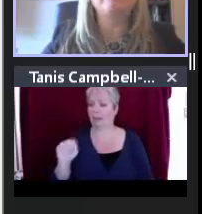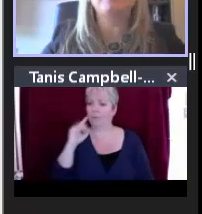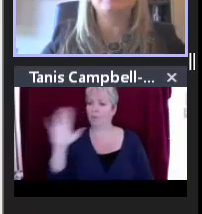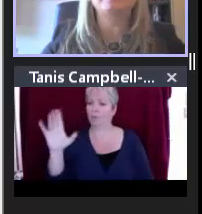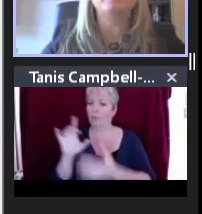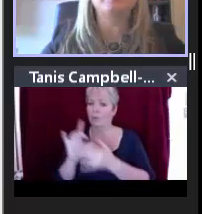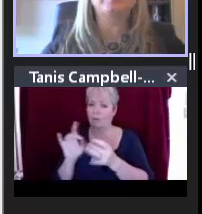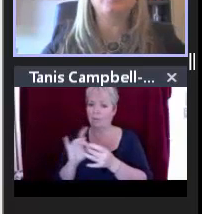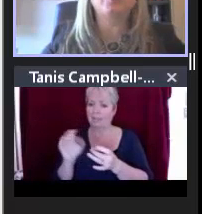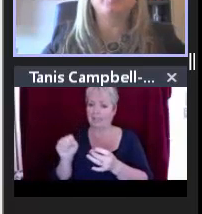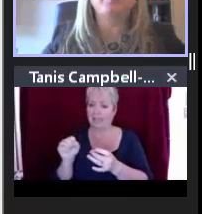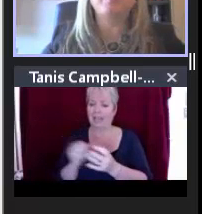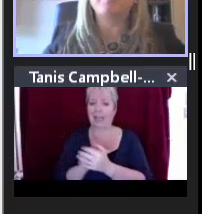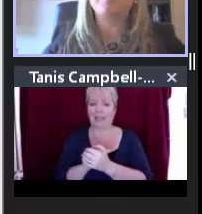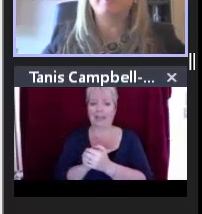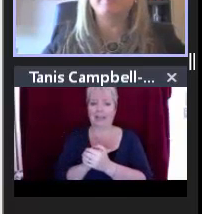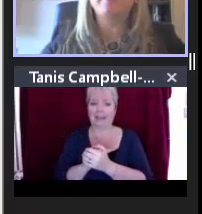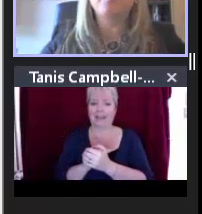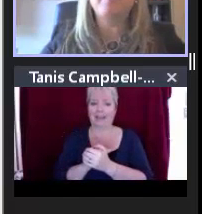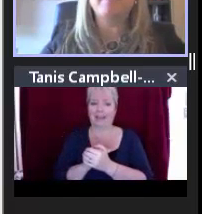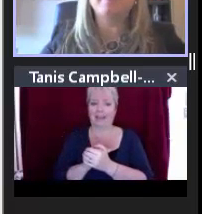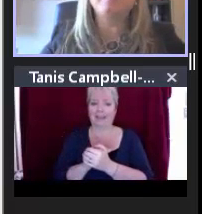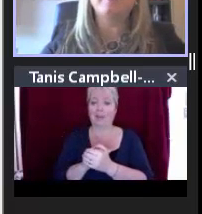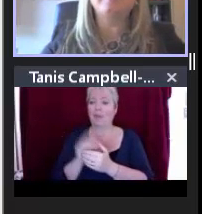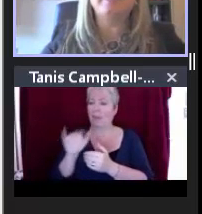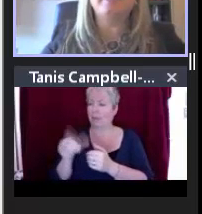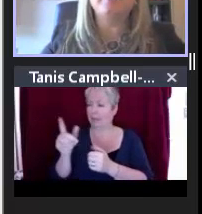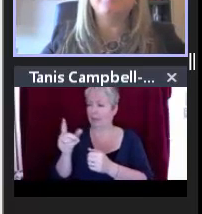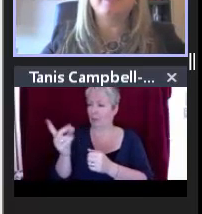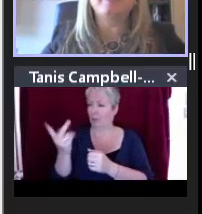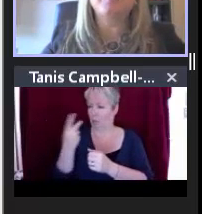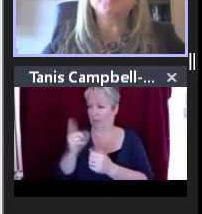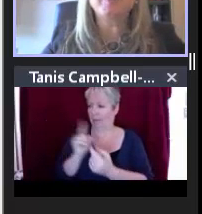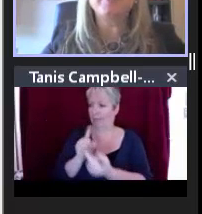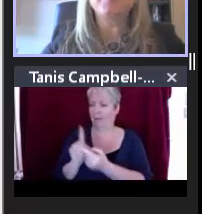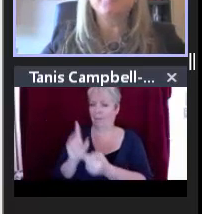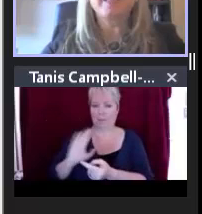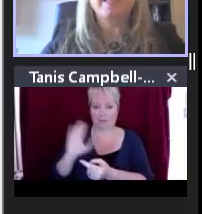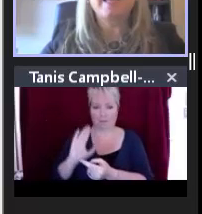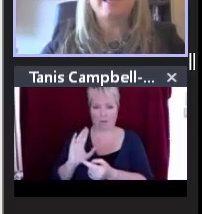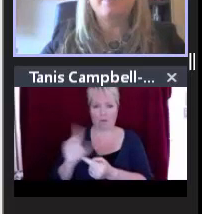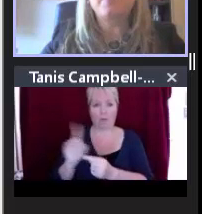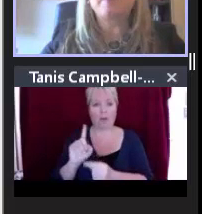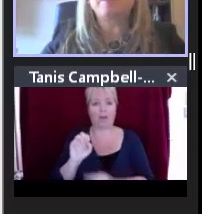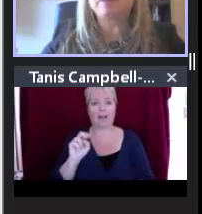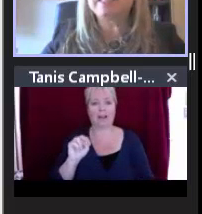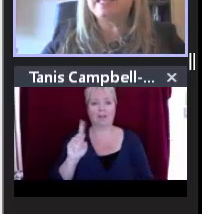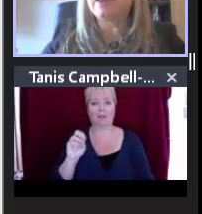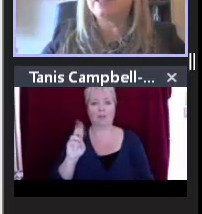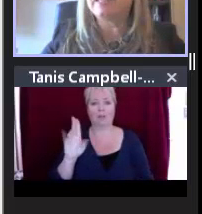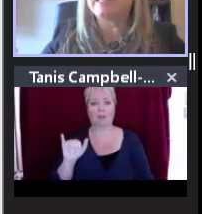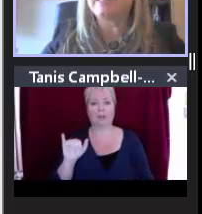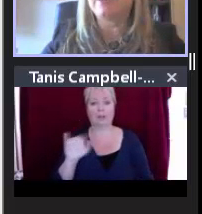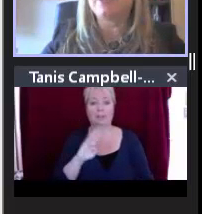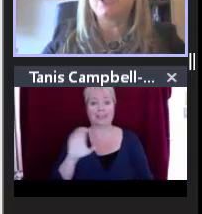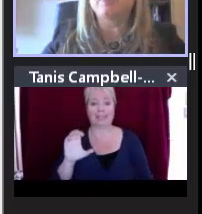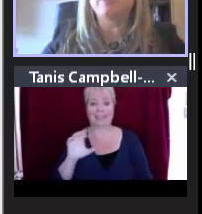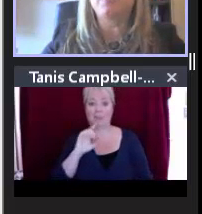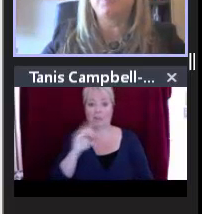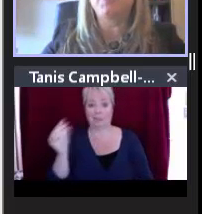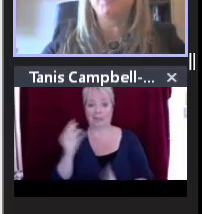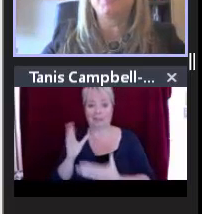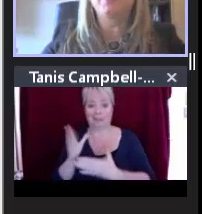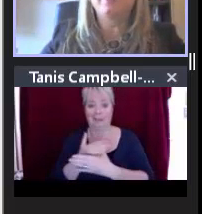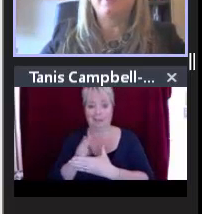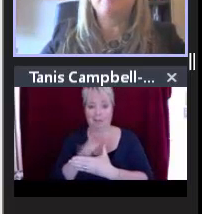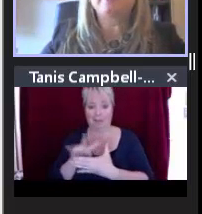the experience that you shared with me when we met that day in Enderby. It was really neat. I'll just share